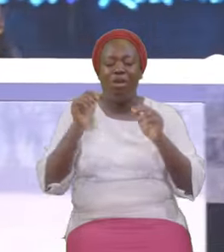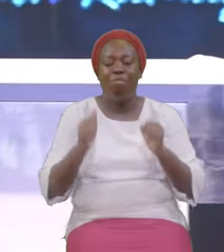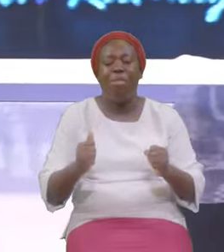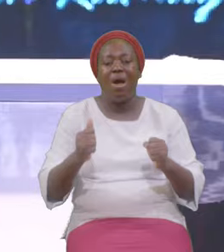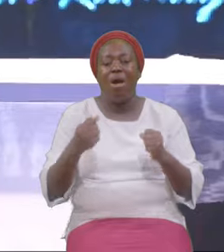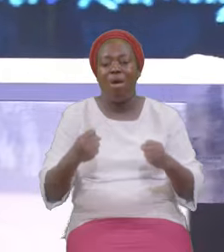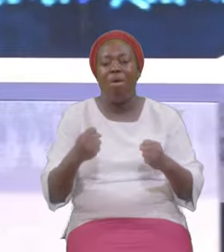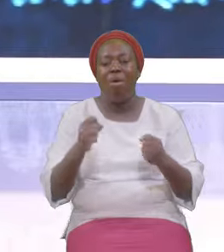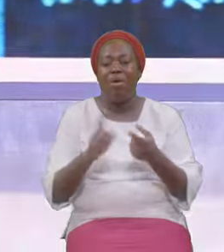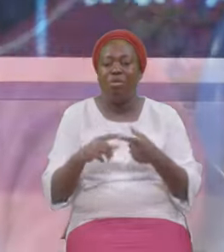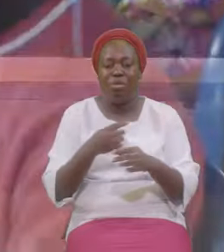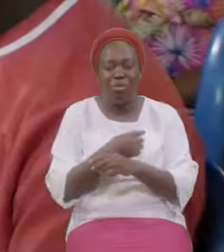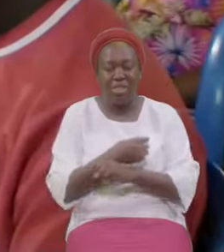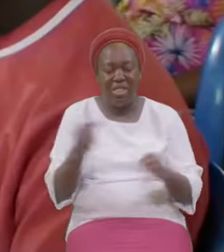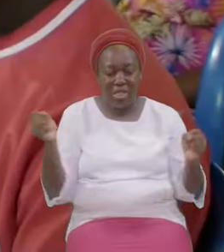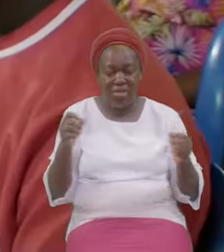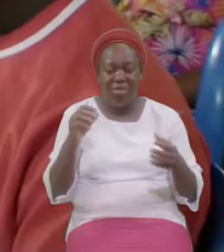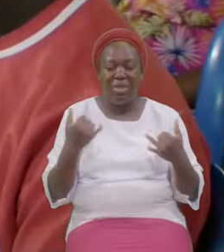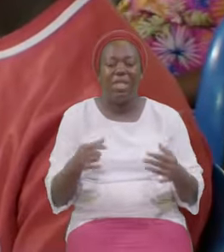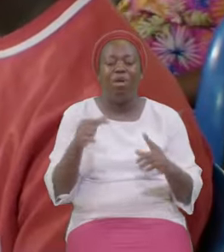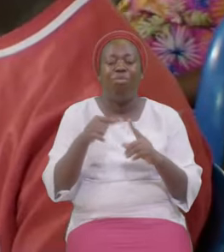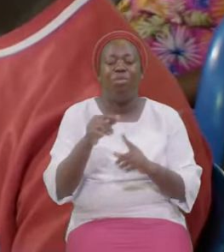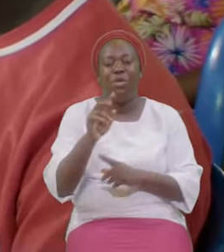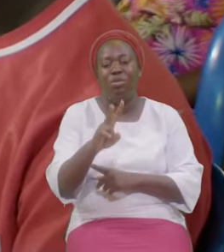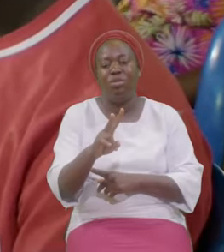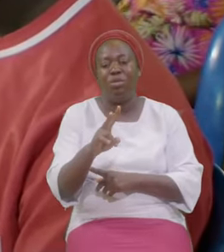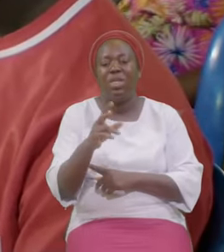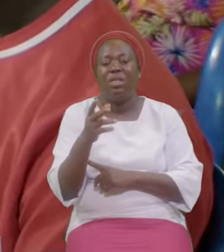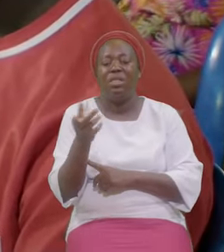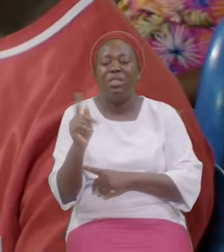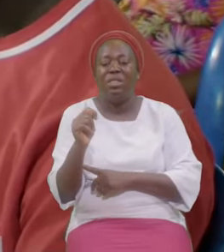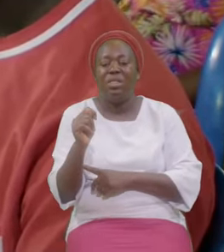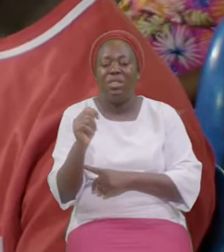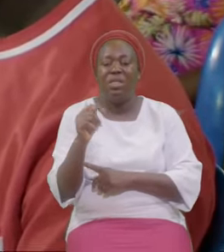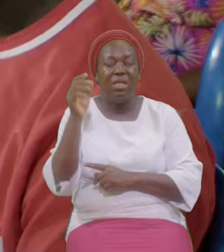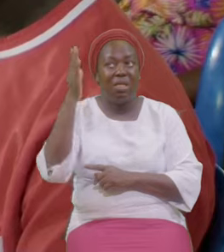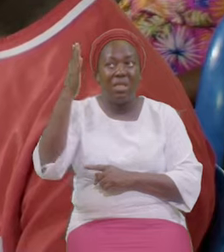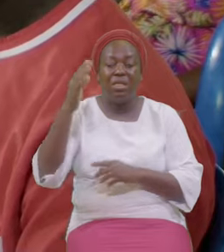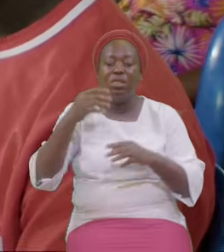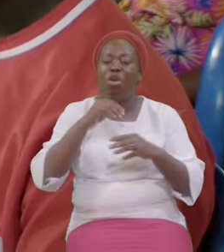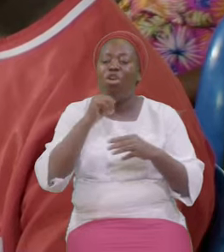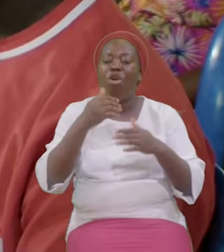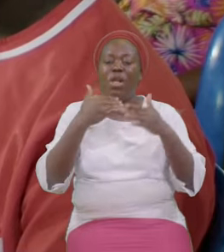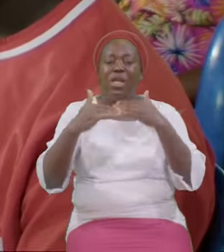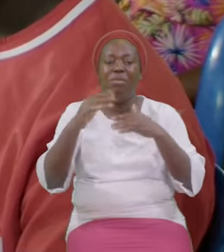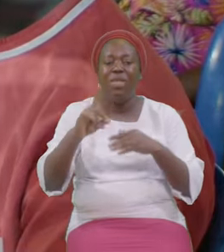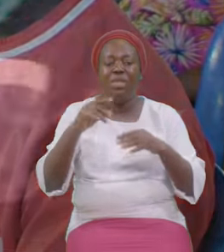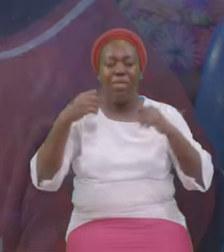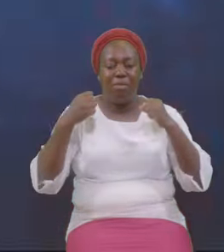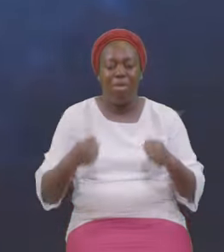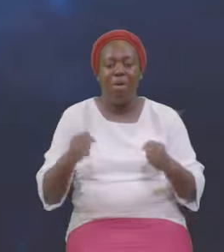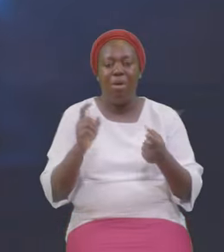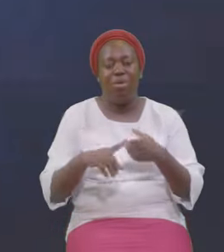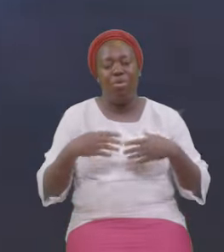now. Number two is the unlimited power to heal. Unlimited power